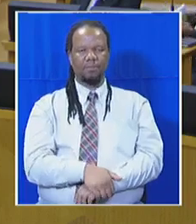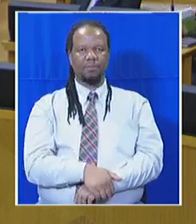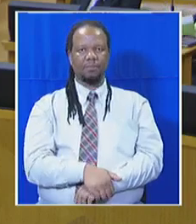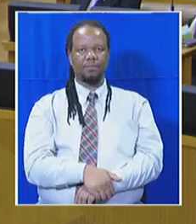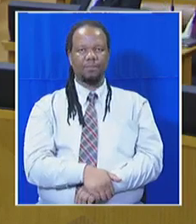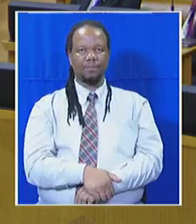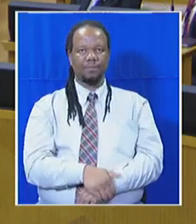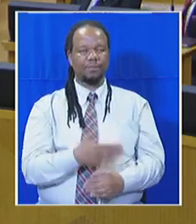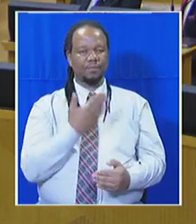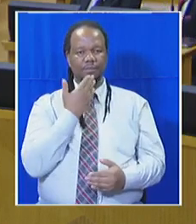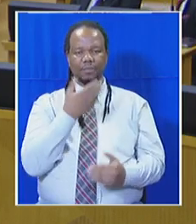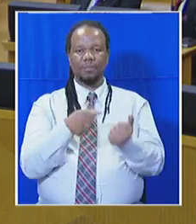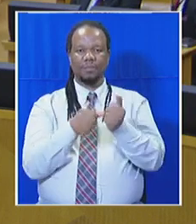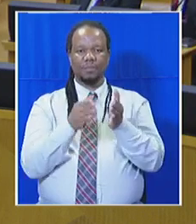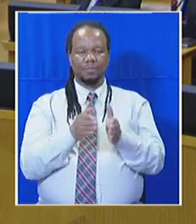Thanks, Deputy Speaker.